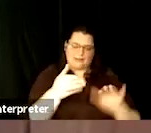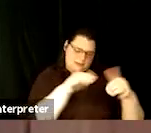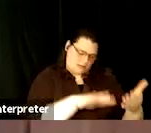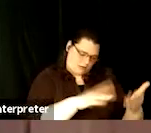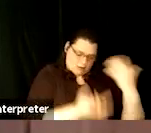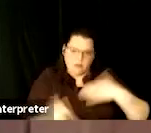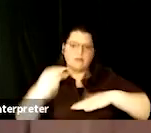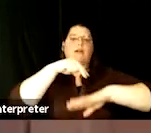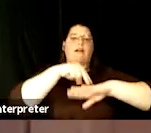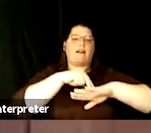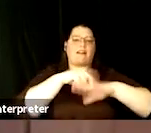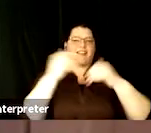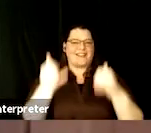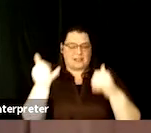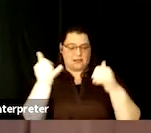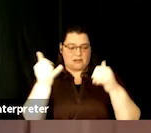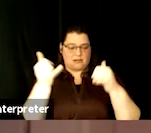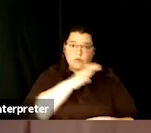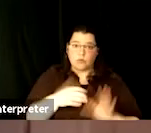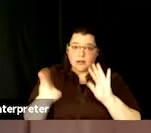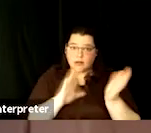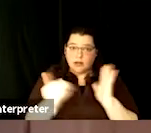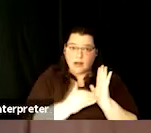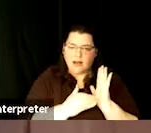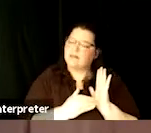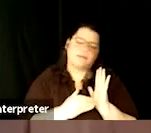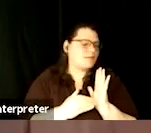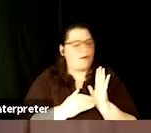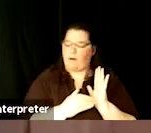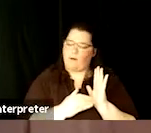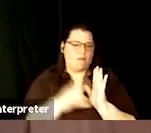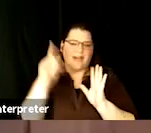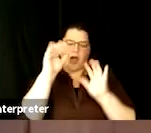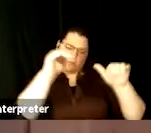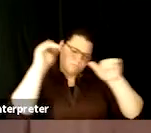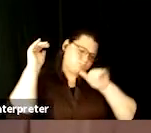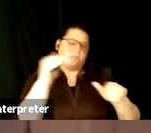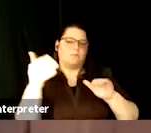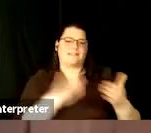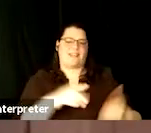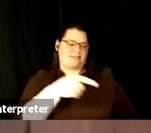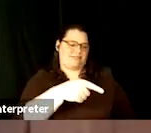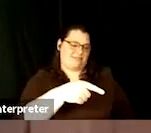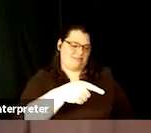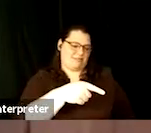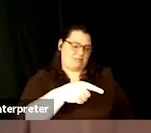sin, once for all. But the life he lives to